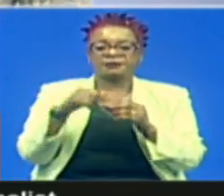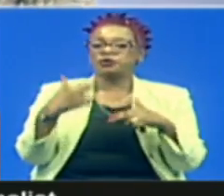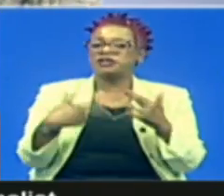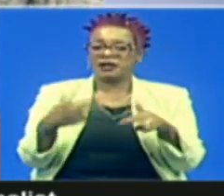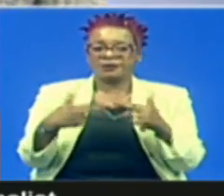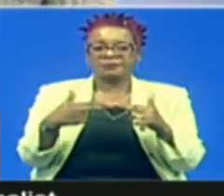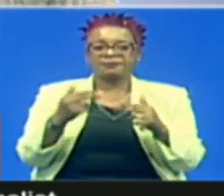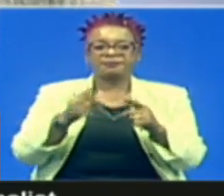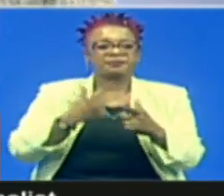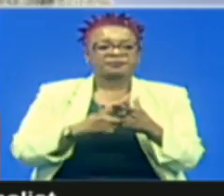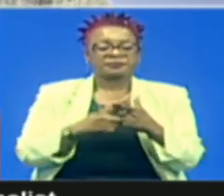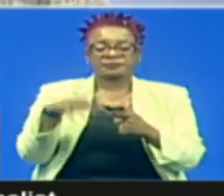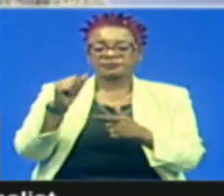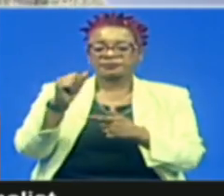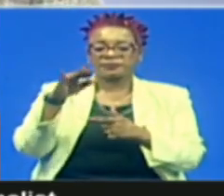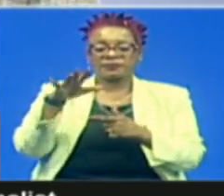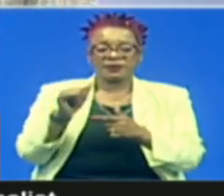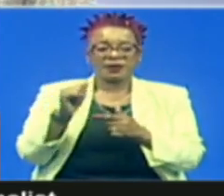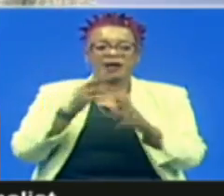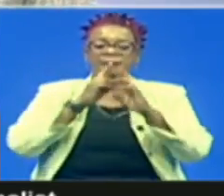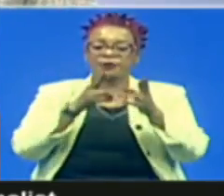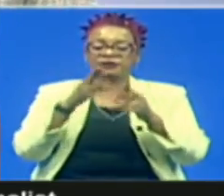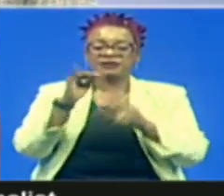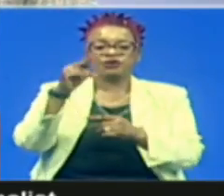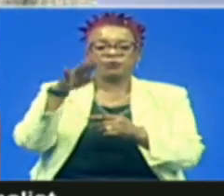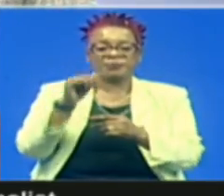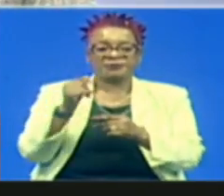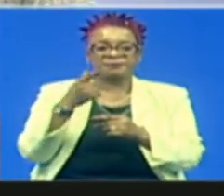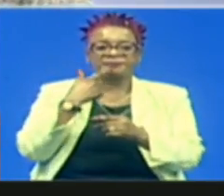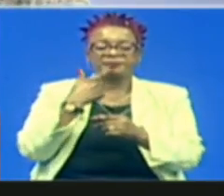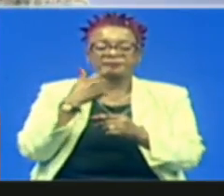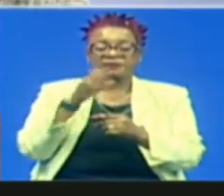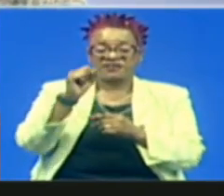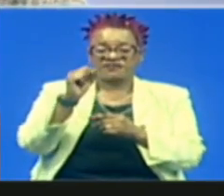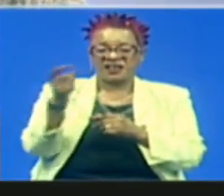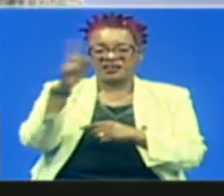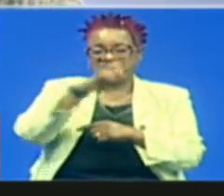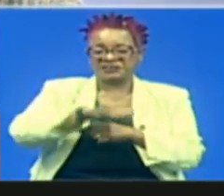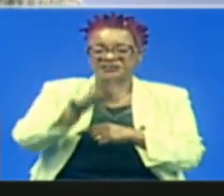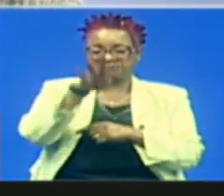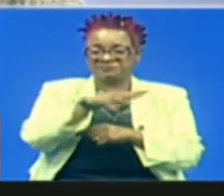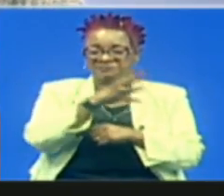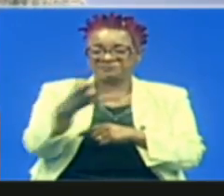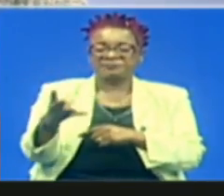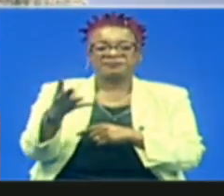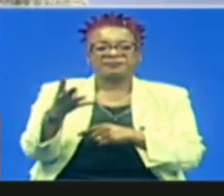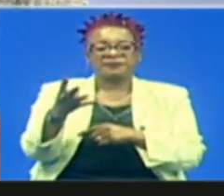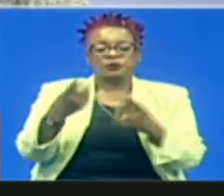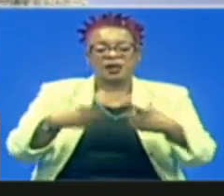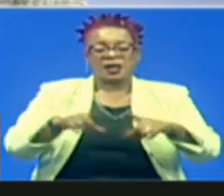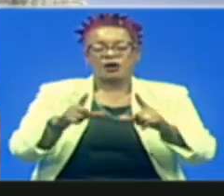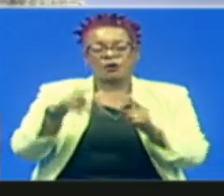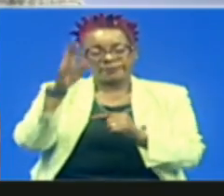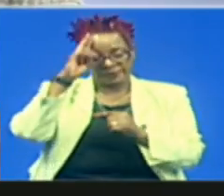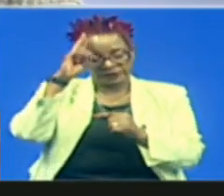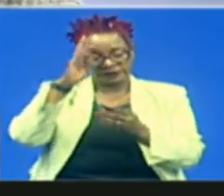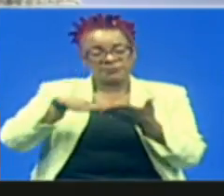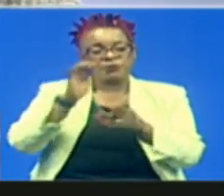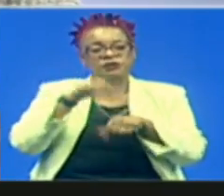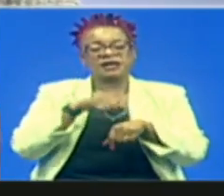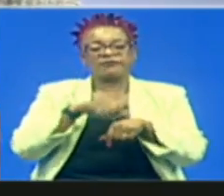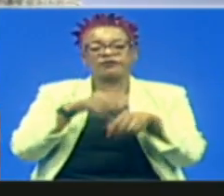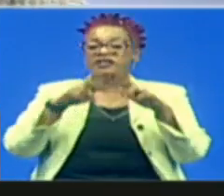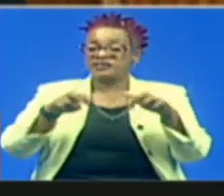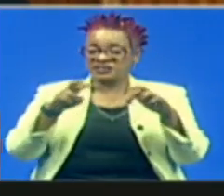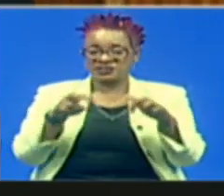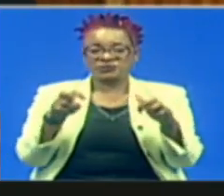as NTV's Silas Apollo reports, Itumbi will spend the next 5 days in custody to allow police for more time for